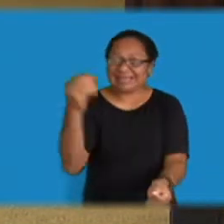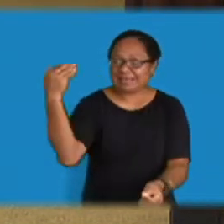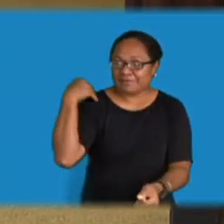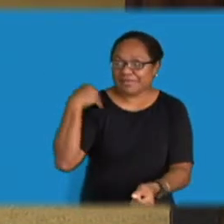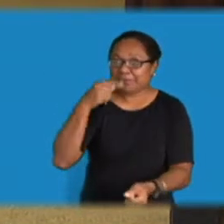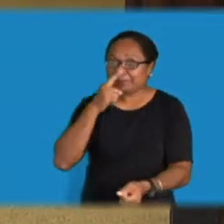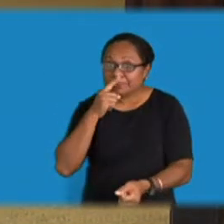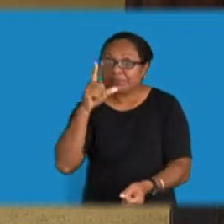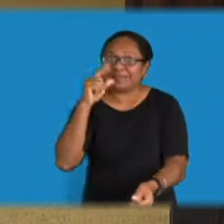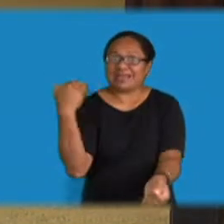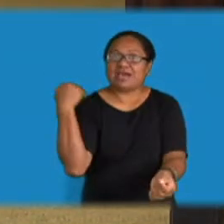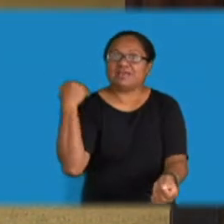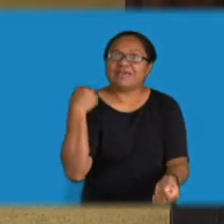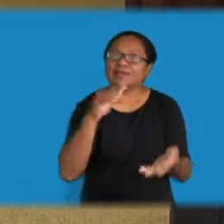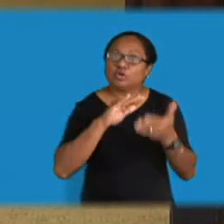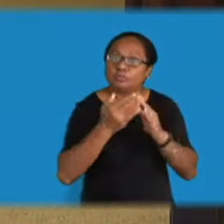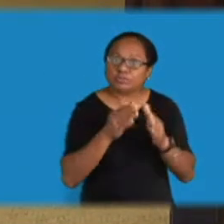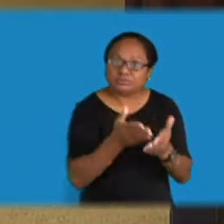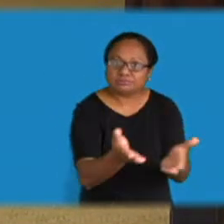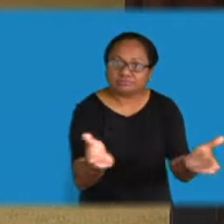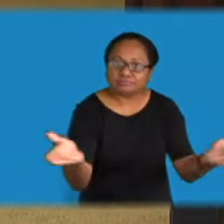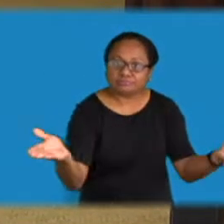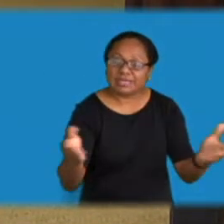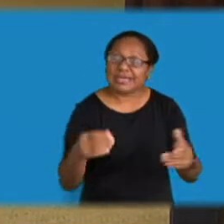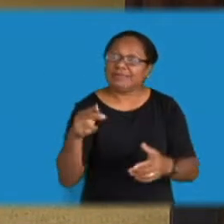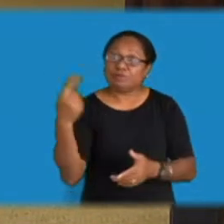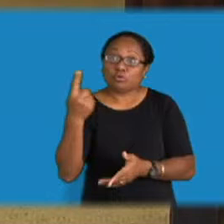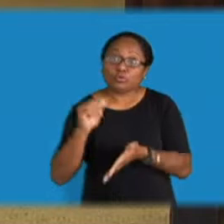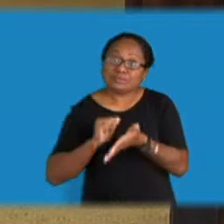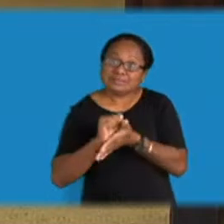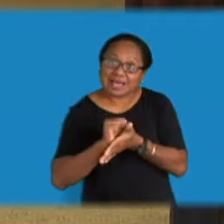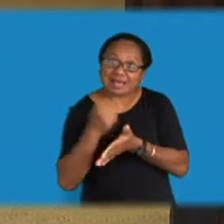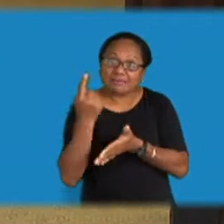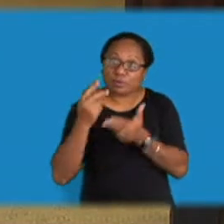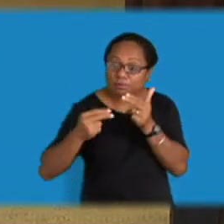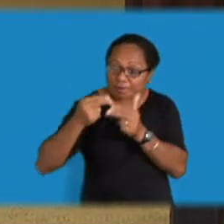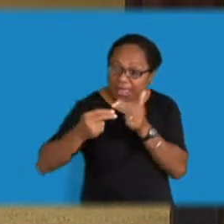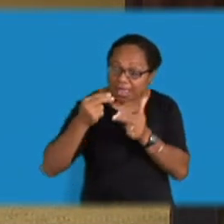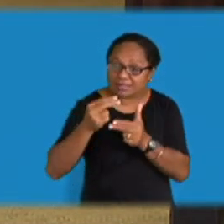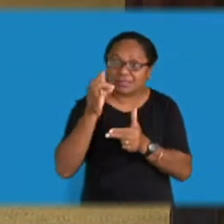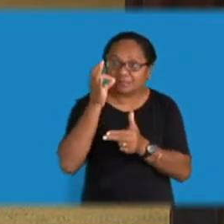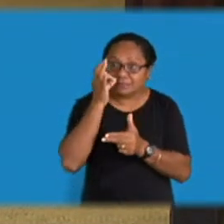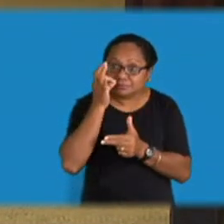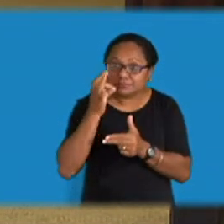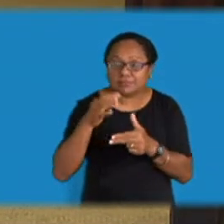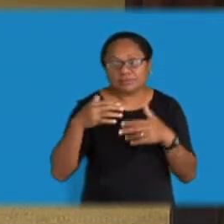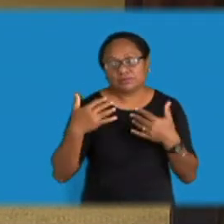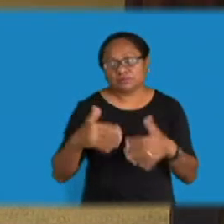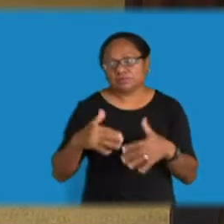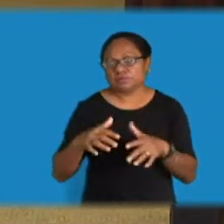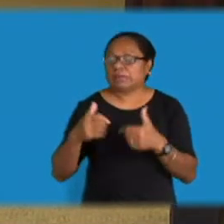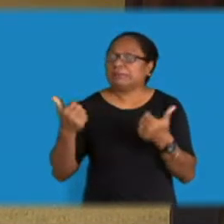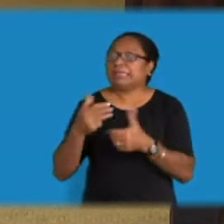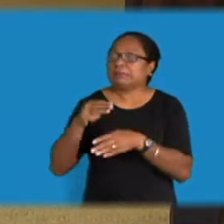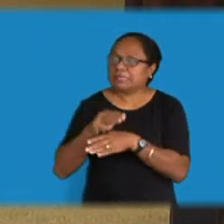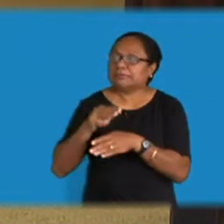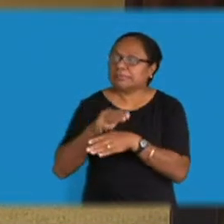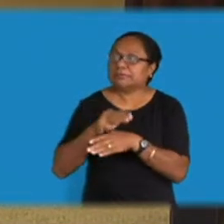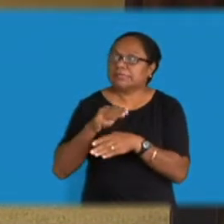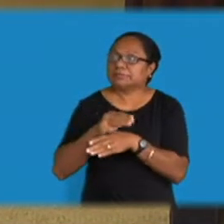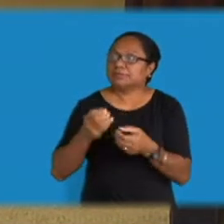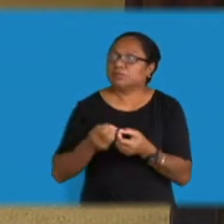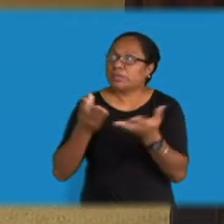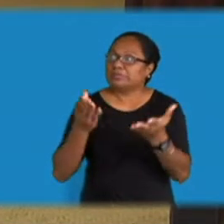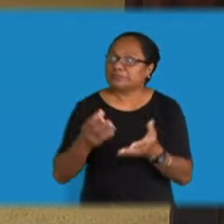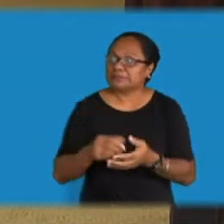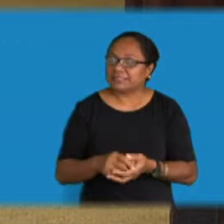in. Also, Madam Speaker, for the dealer or cultivator, months and years is wasted in the event, and they are